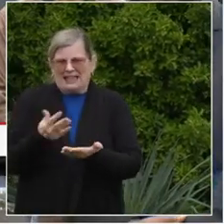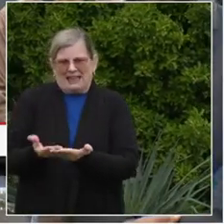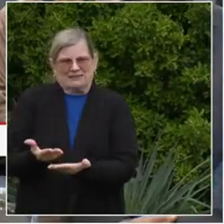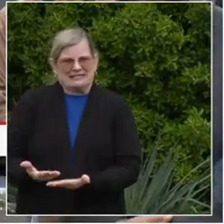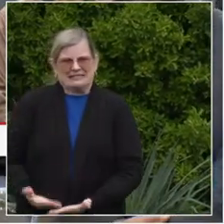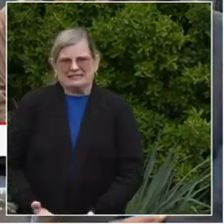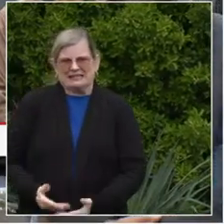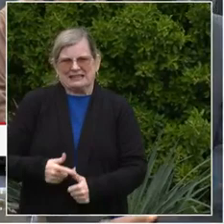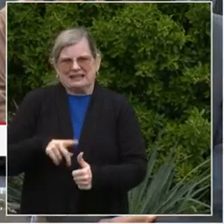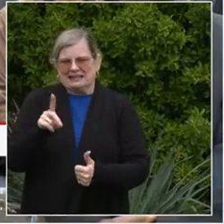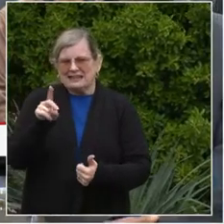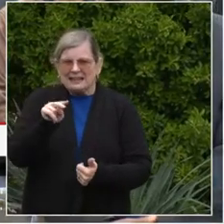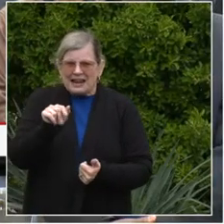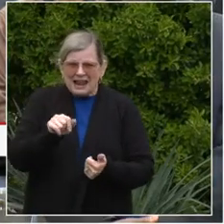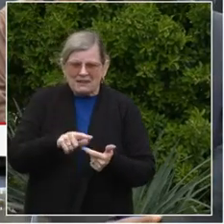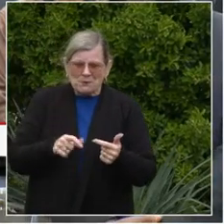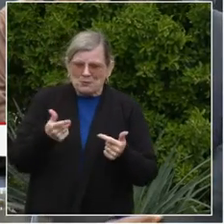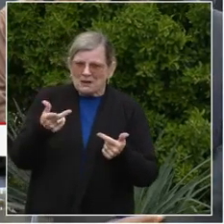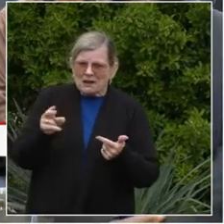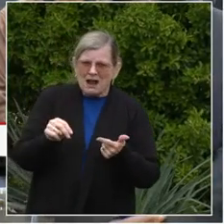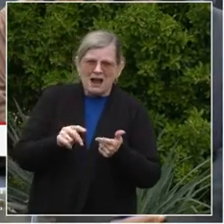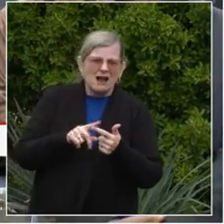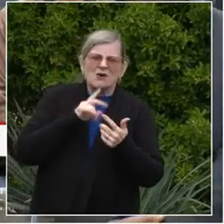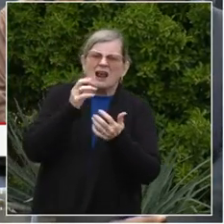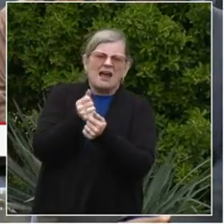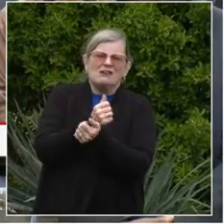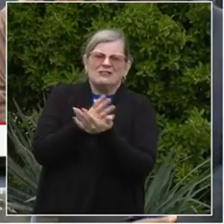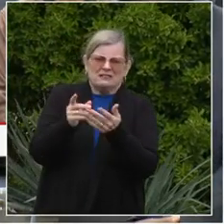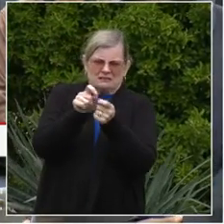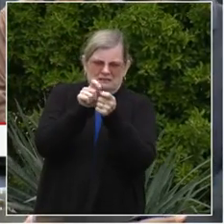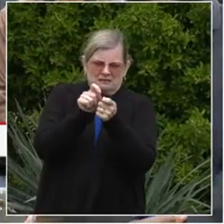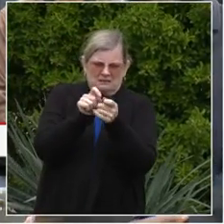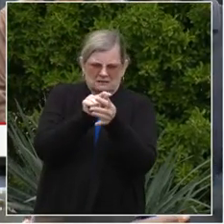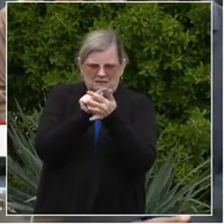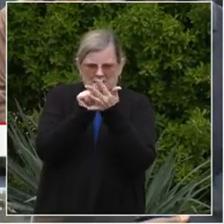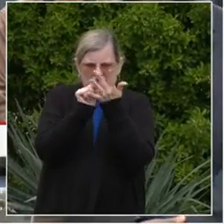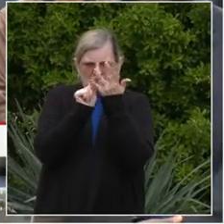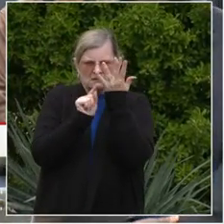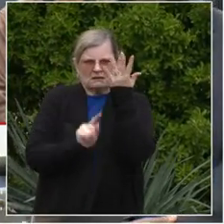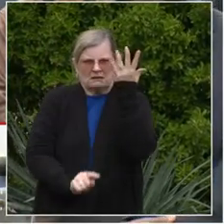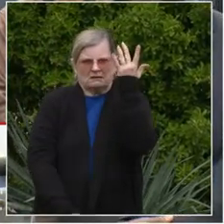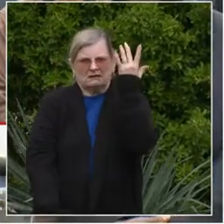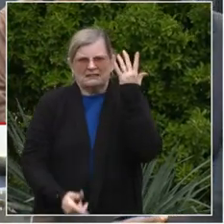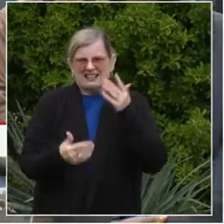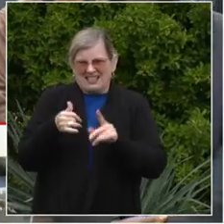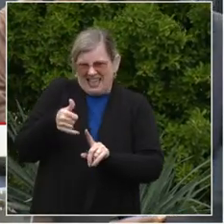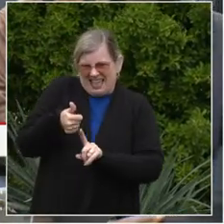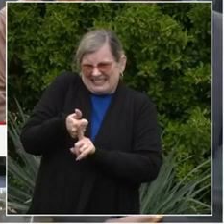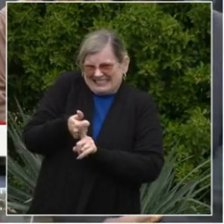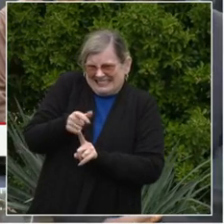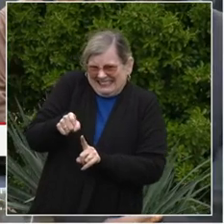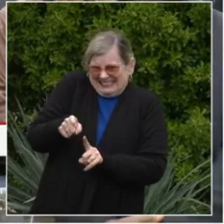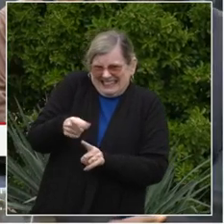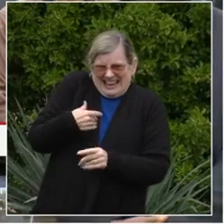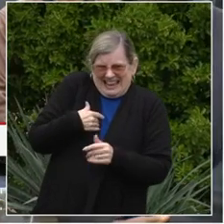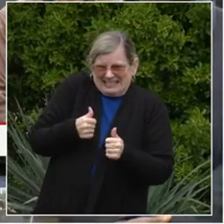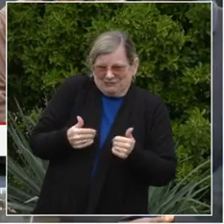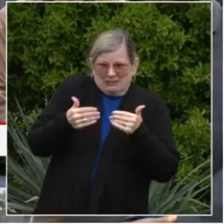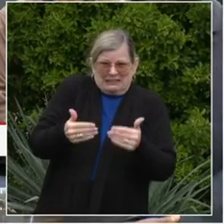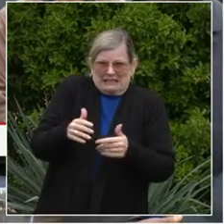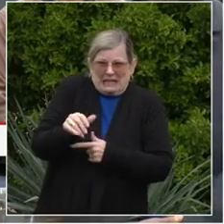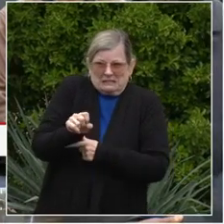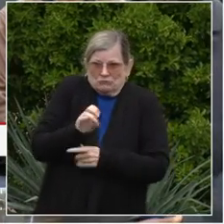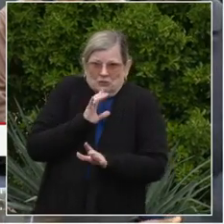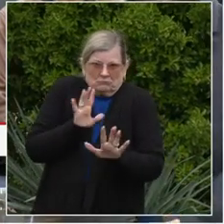the firearm, they want all of it. And certainly, that's if that's what's needed to move a case forward, that's great.